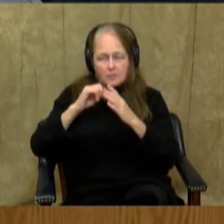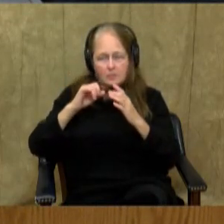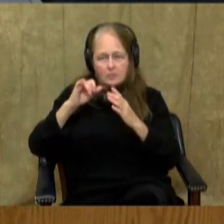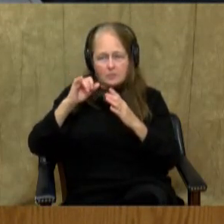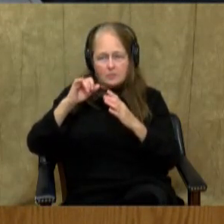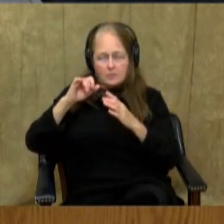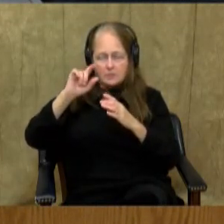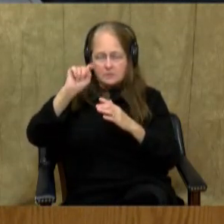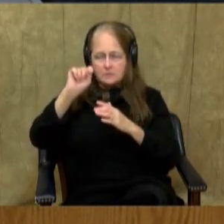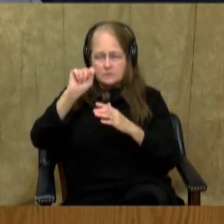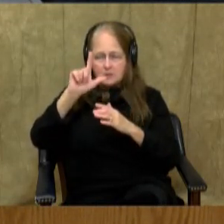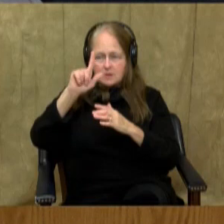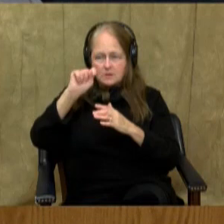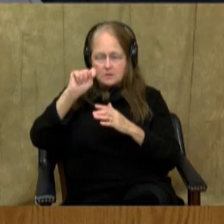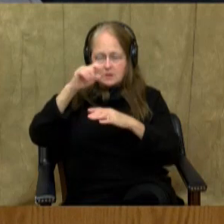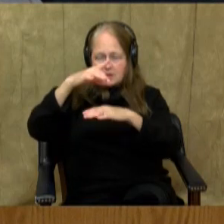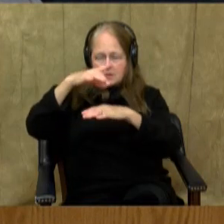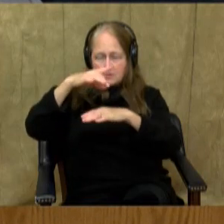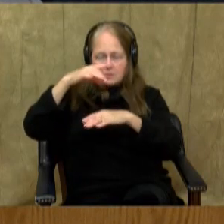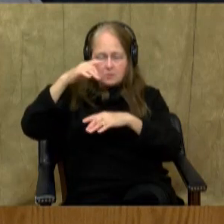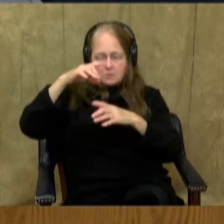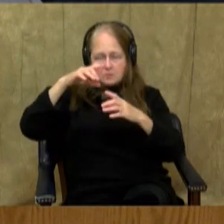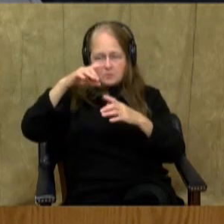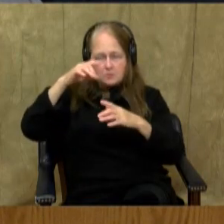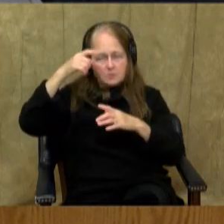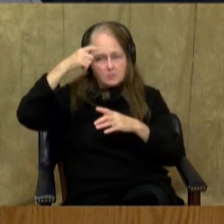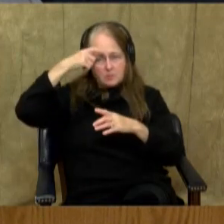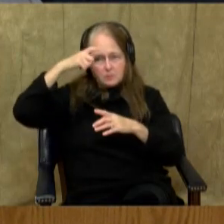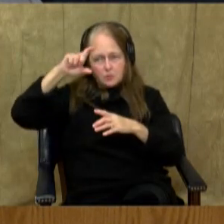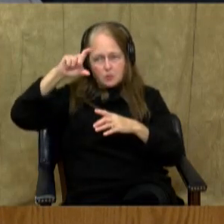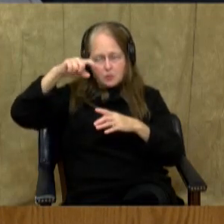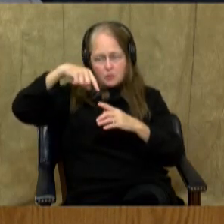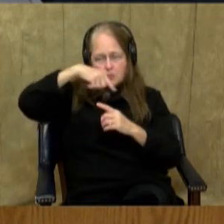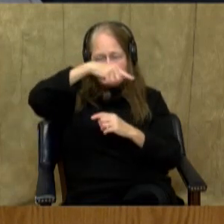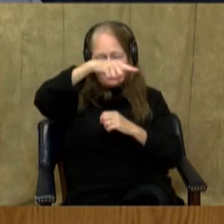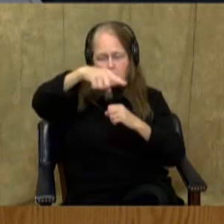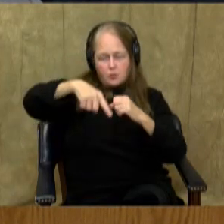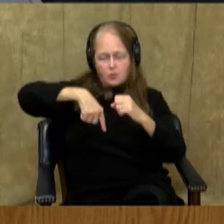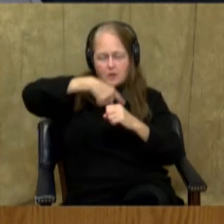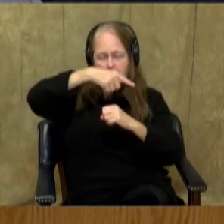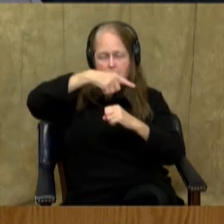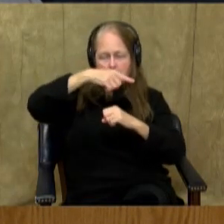of the tilt of the moon's orbit around the Earth.